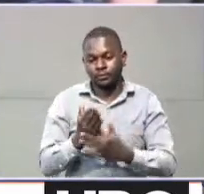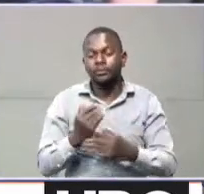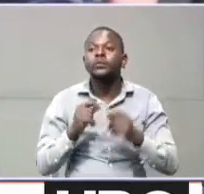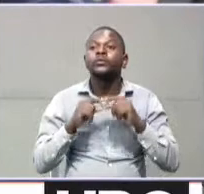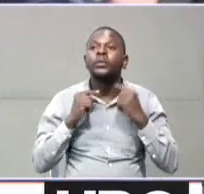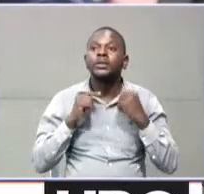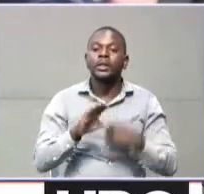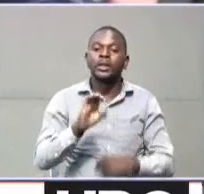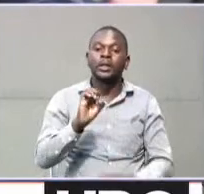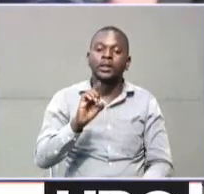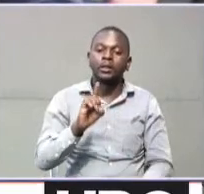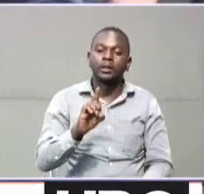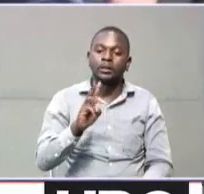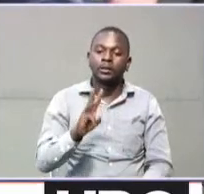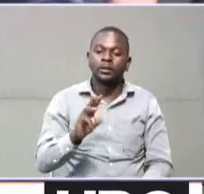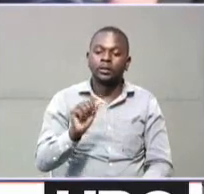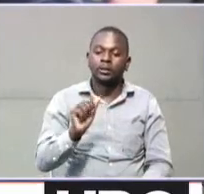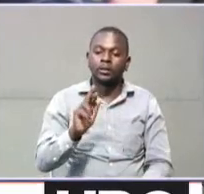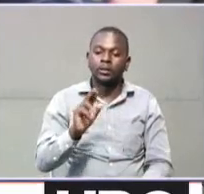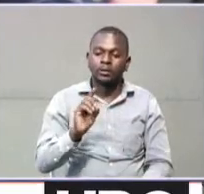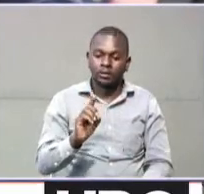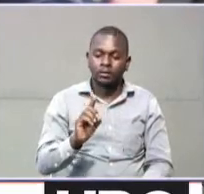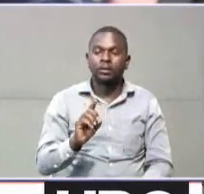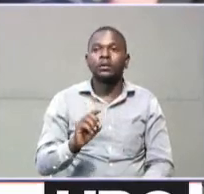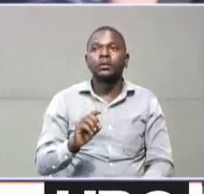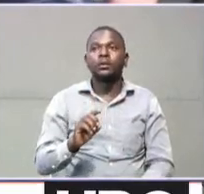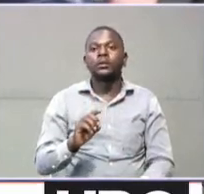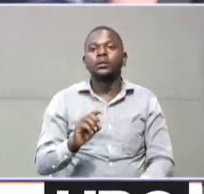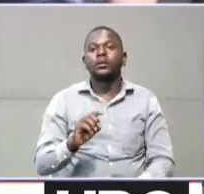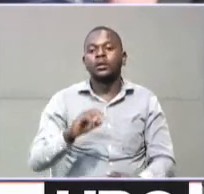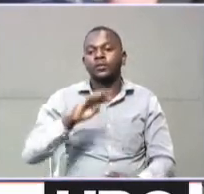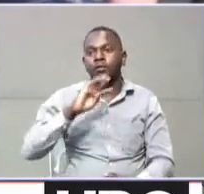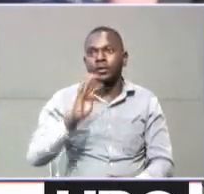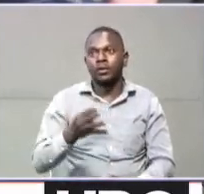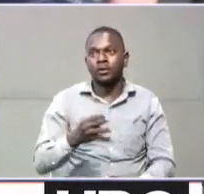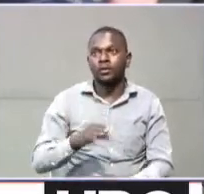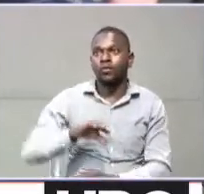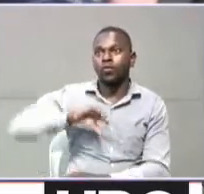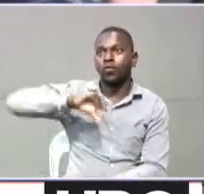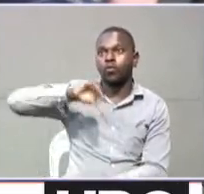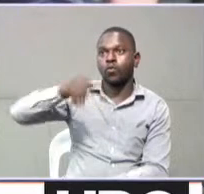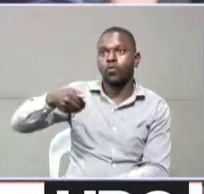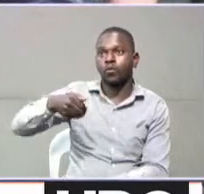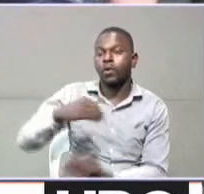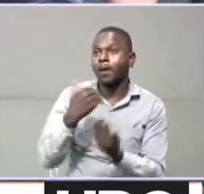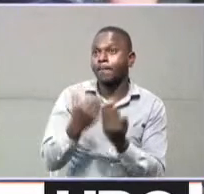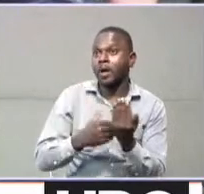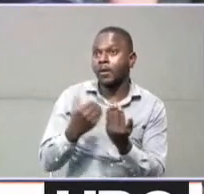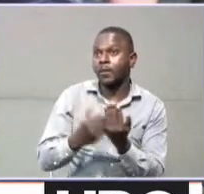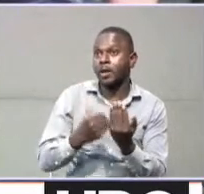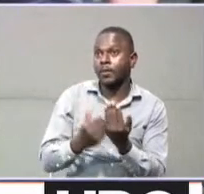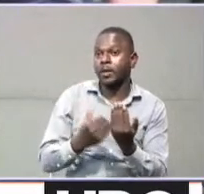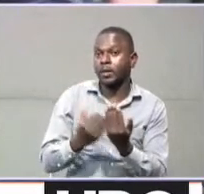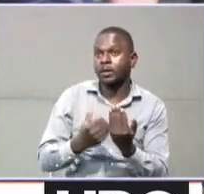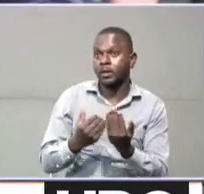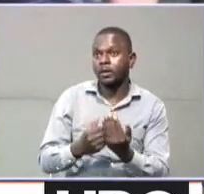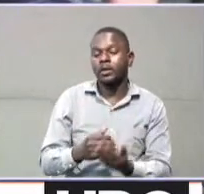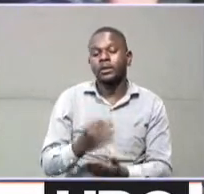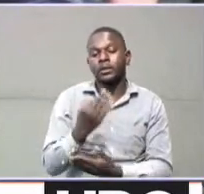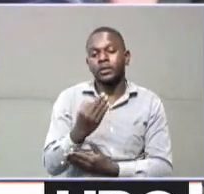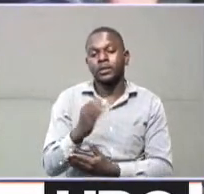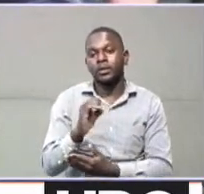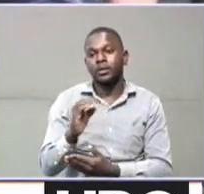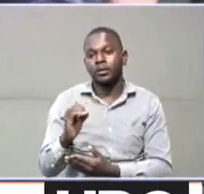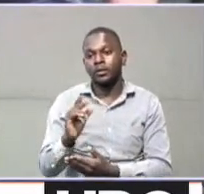edward macanally 4000 branches of matoke and 300 kilograms of